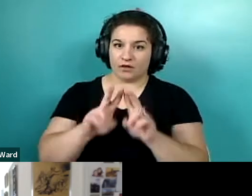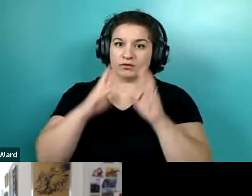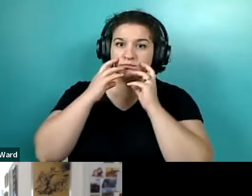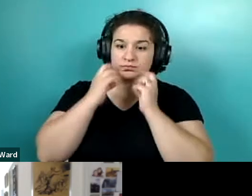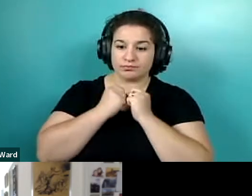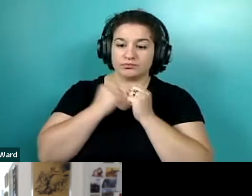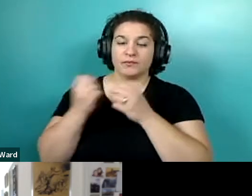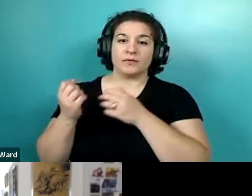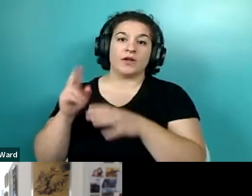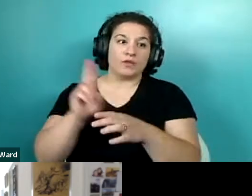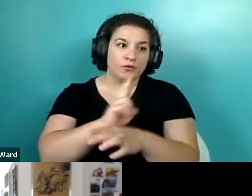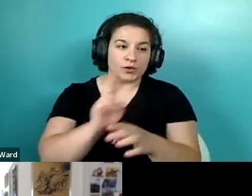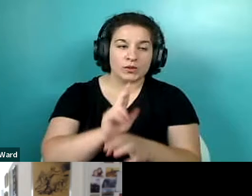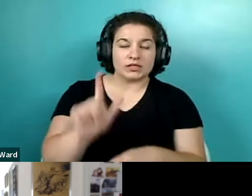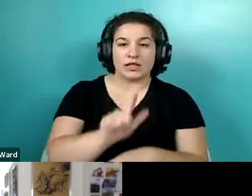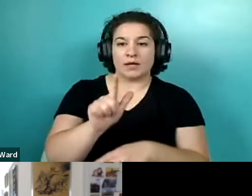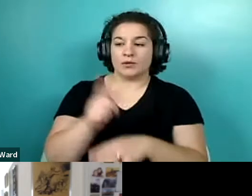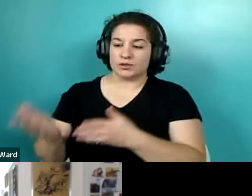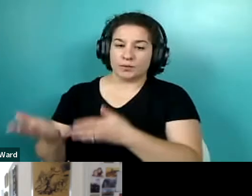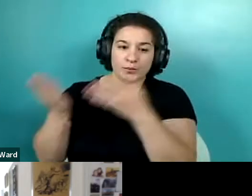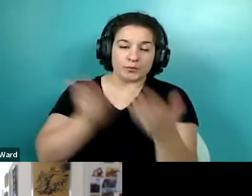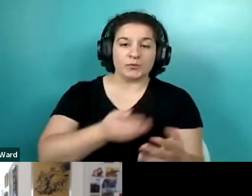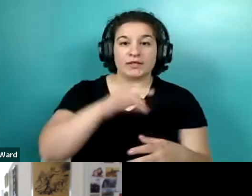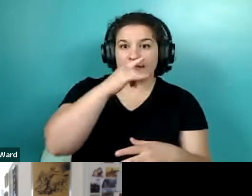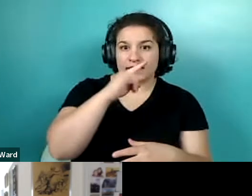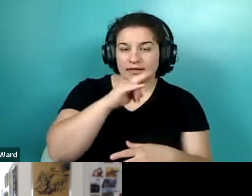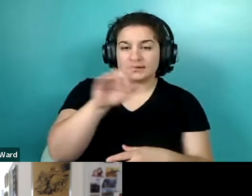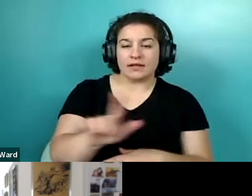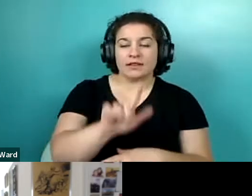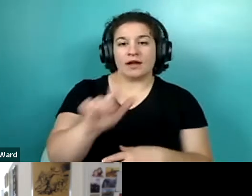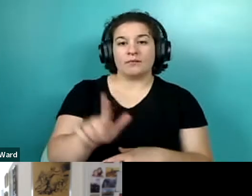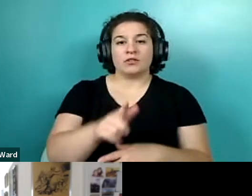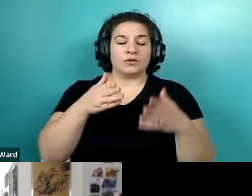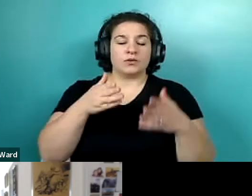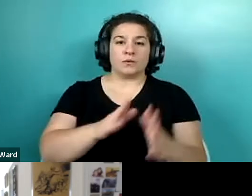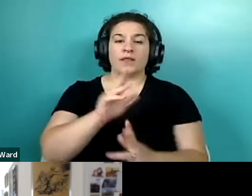them. It's a way that they have learned. And so I think,